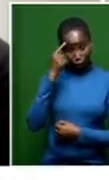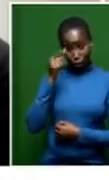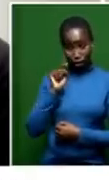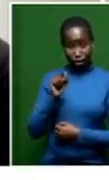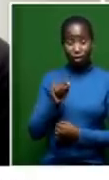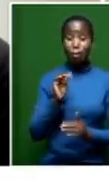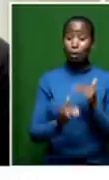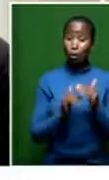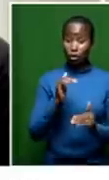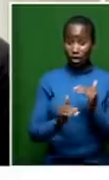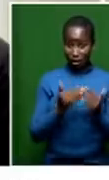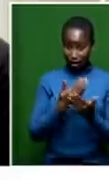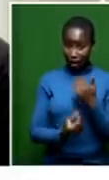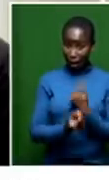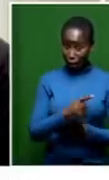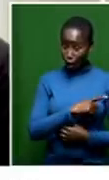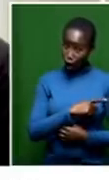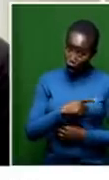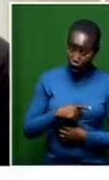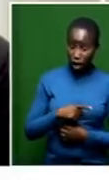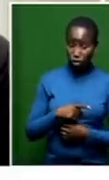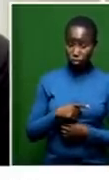process will now take longer?